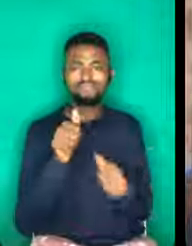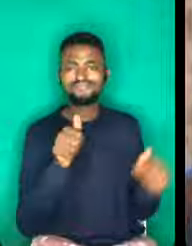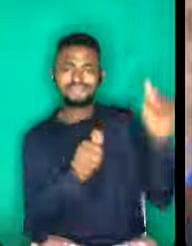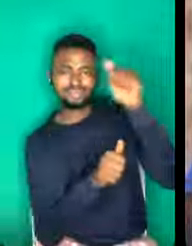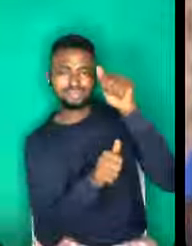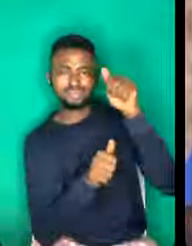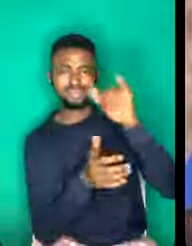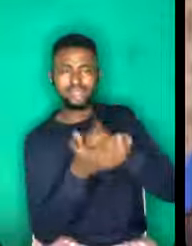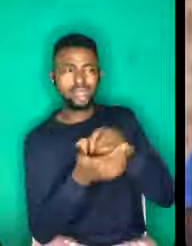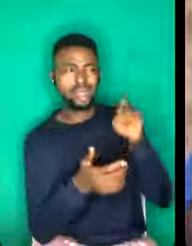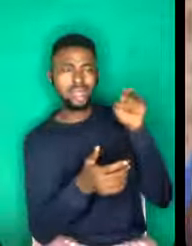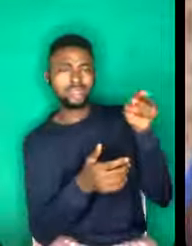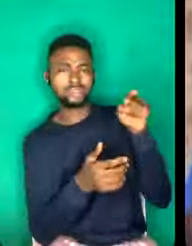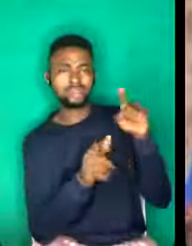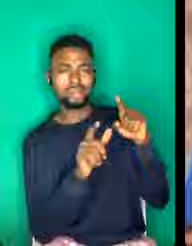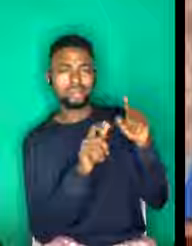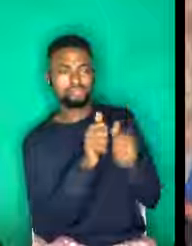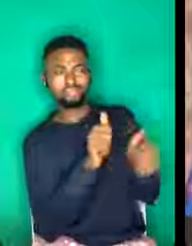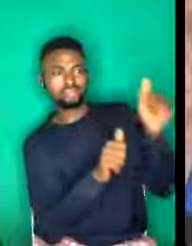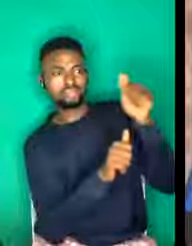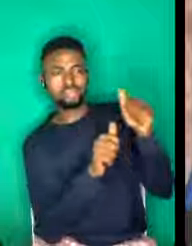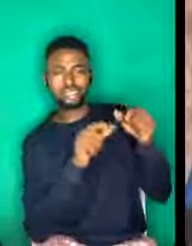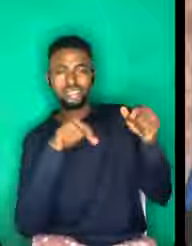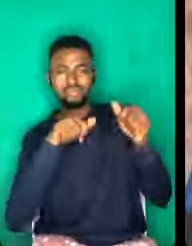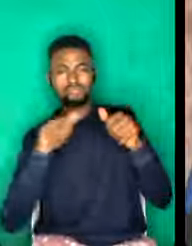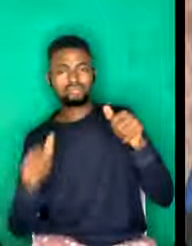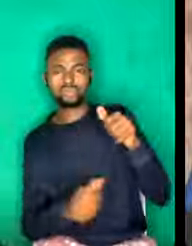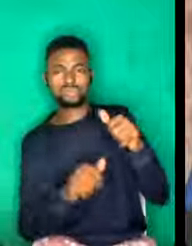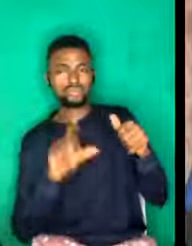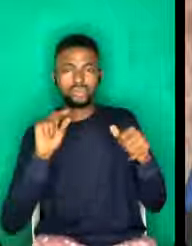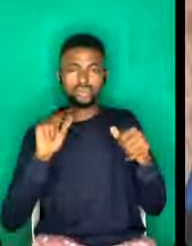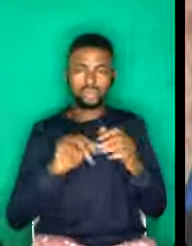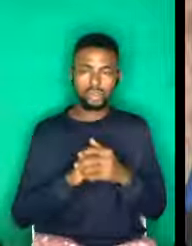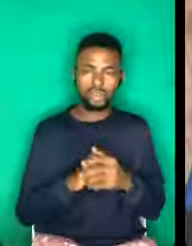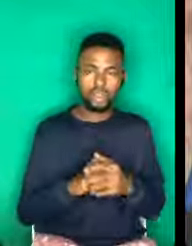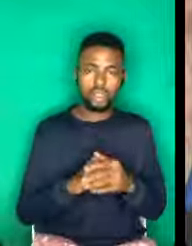saying, but how we assess it, of course,